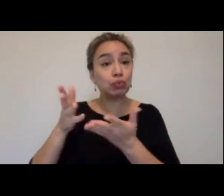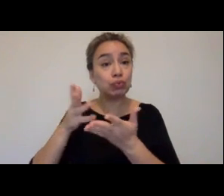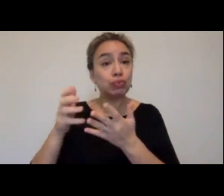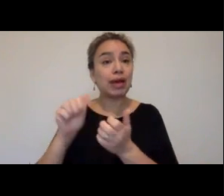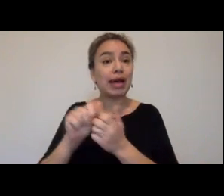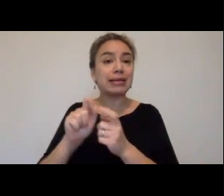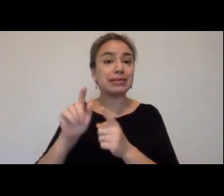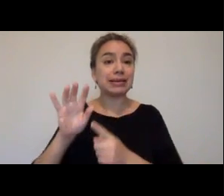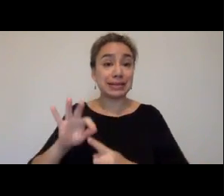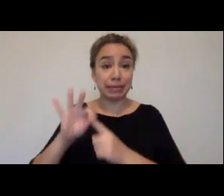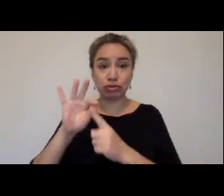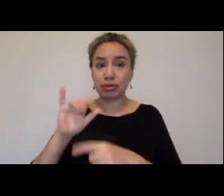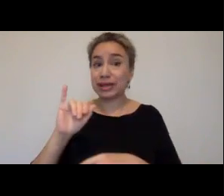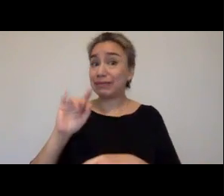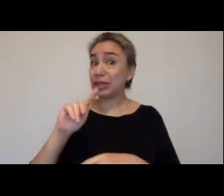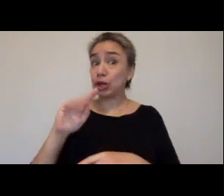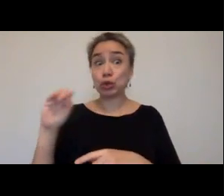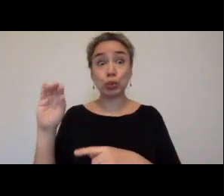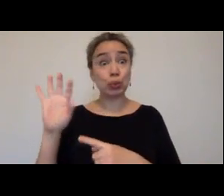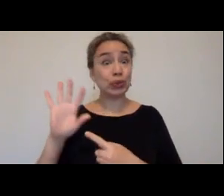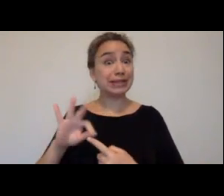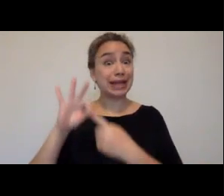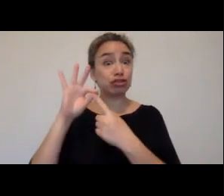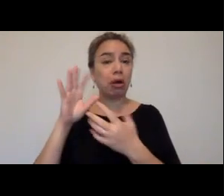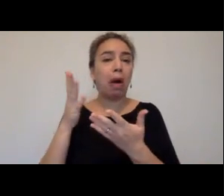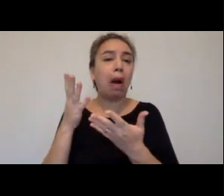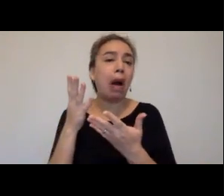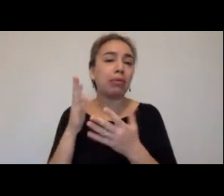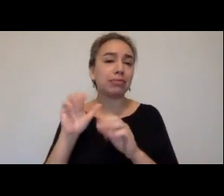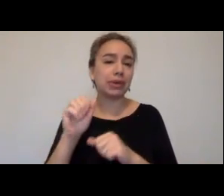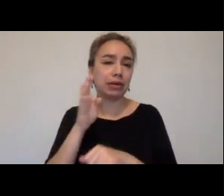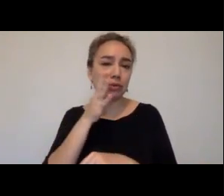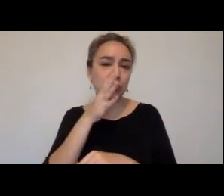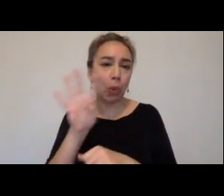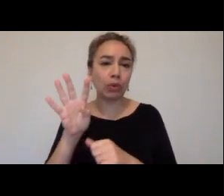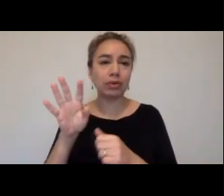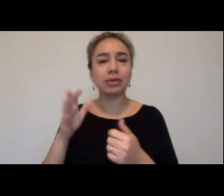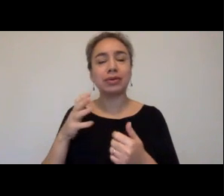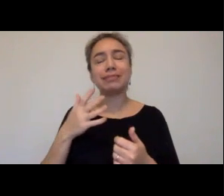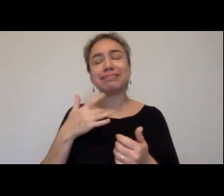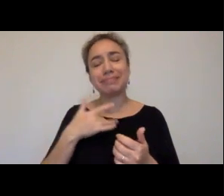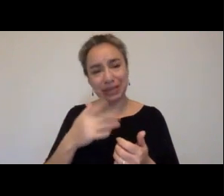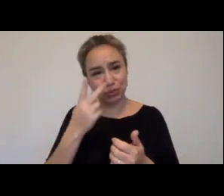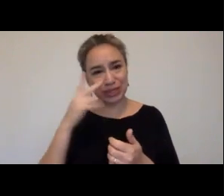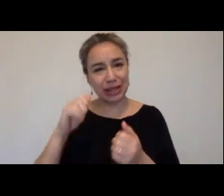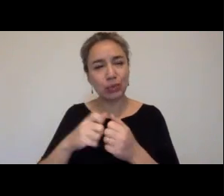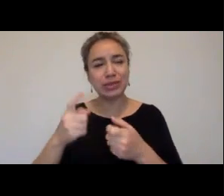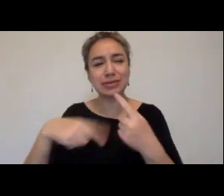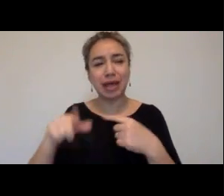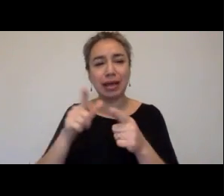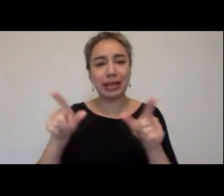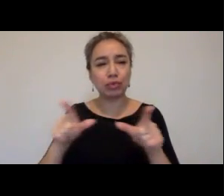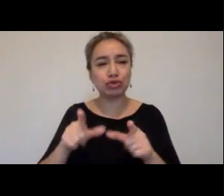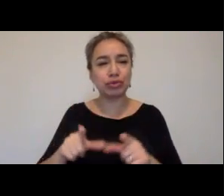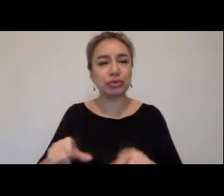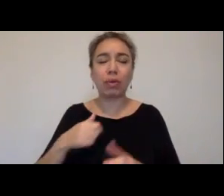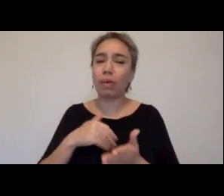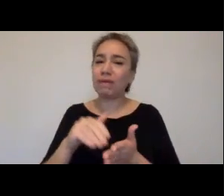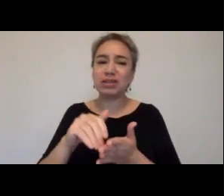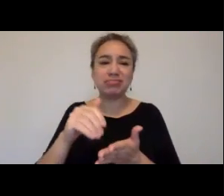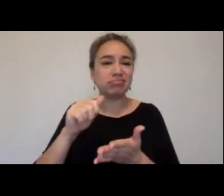if they're too exceptional, potentially ignorable. And this is often the case with sign languages, which often don't get